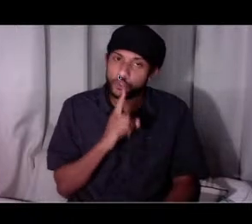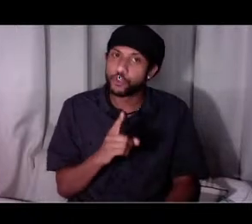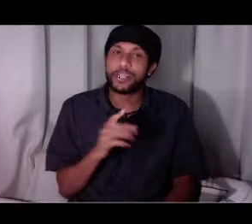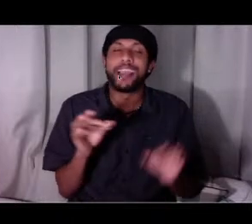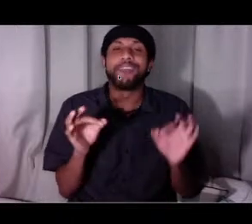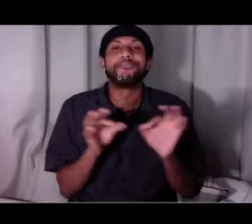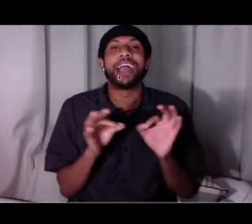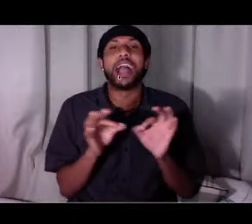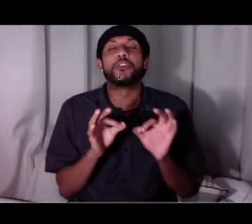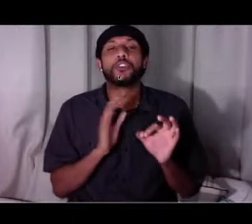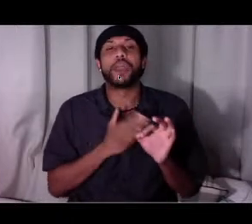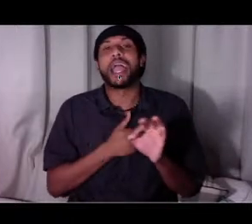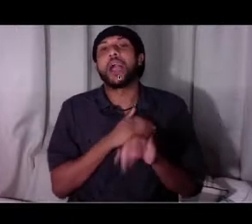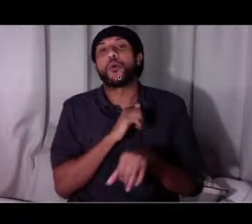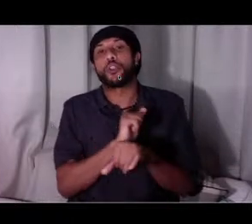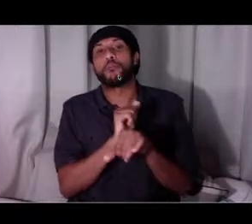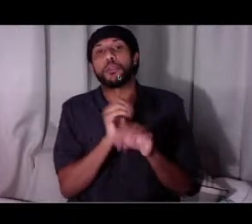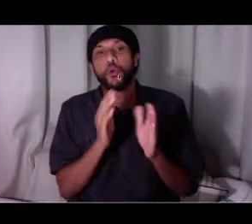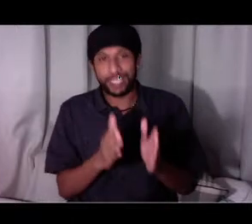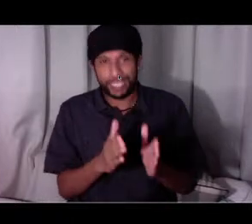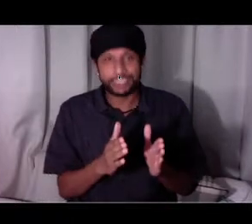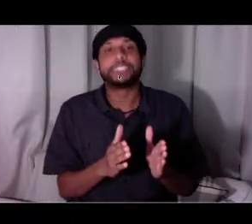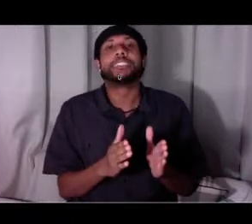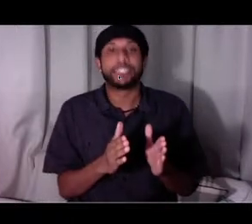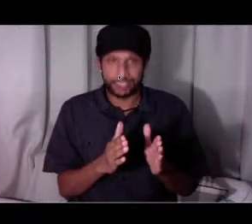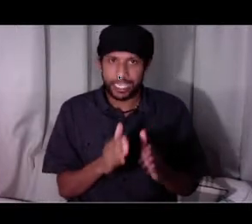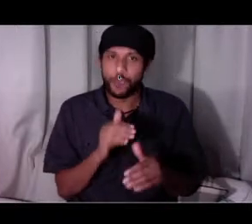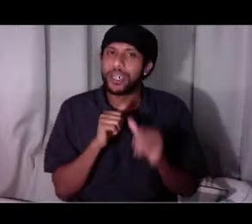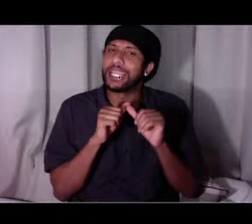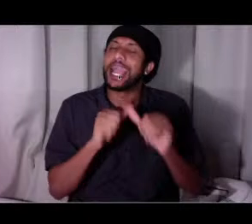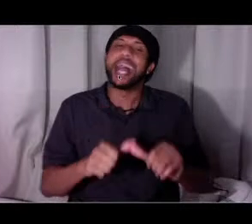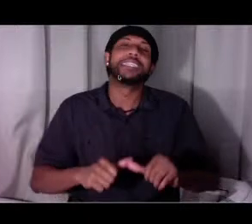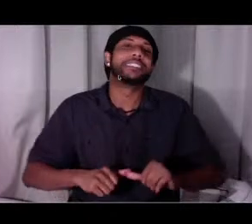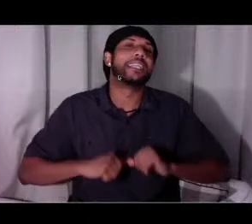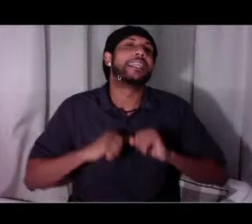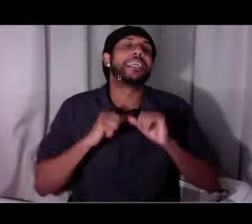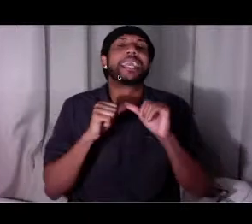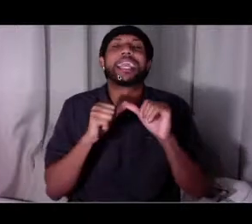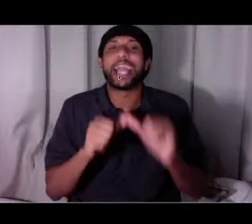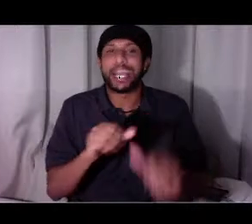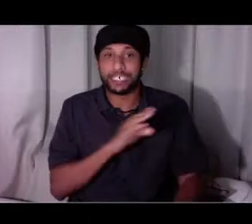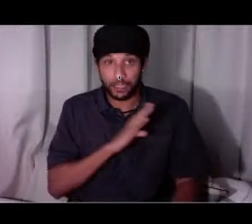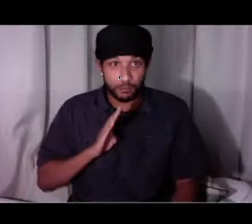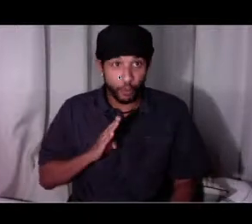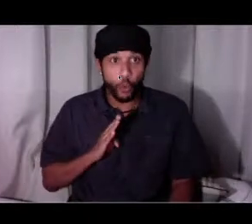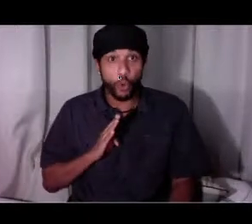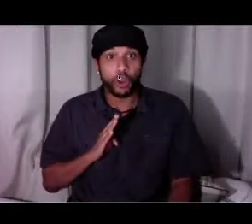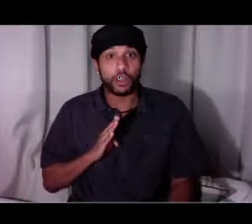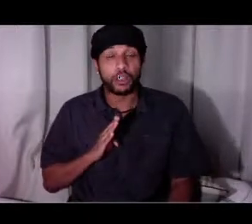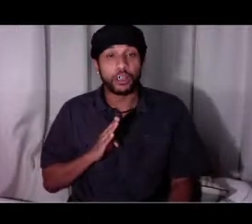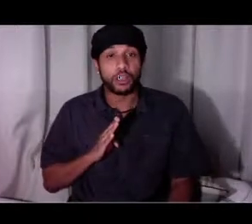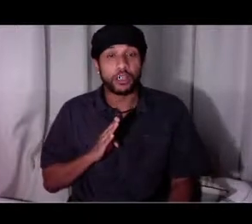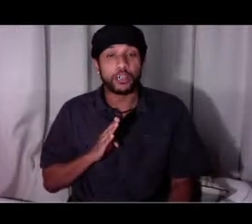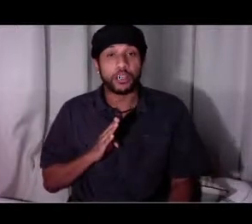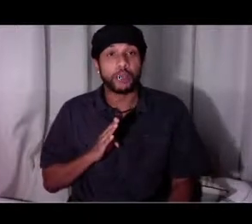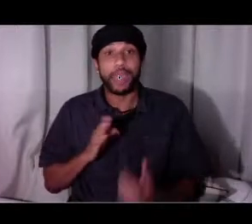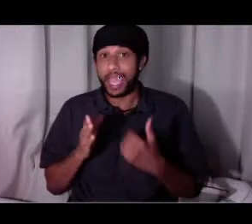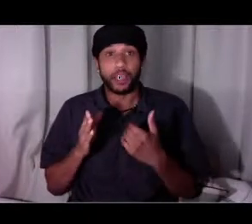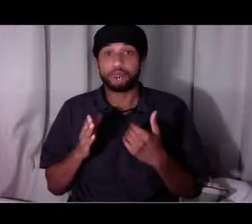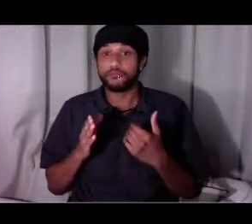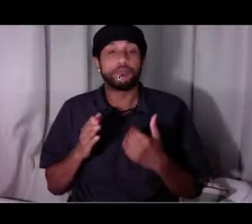value our employees and that we constantly um the board that I happen to be very fortunate to be